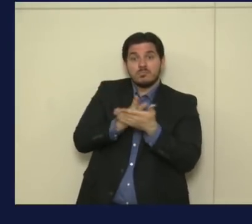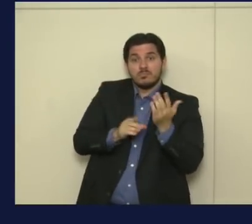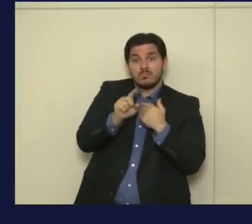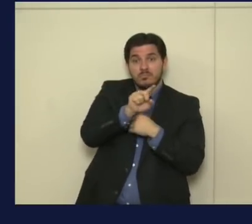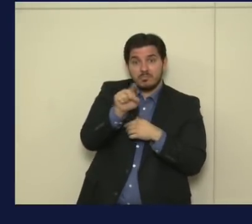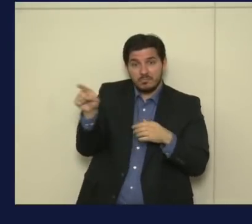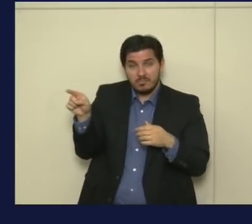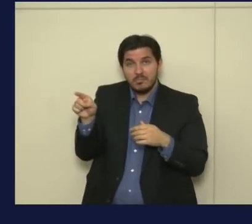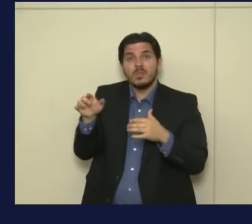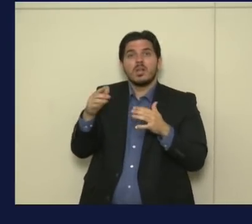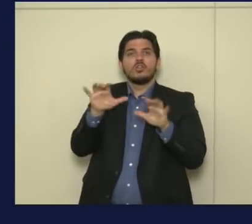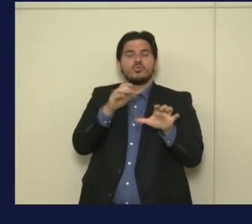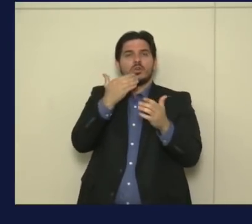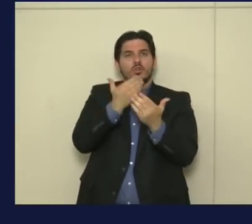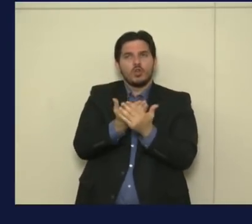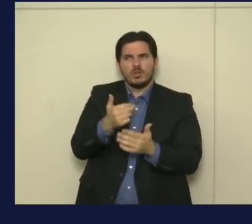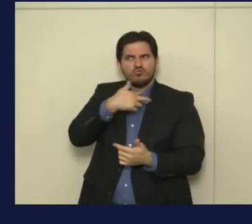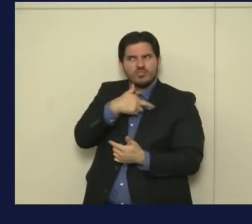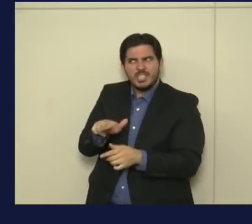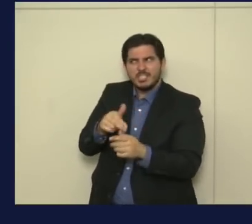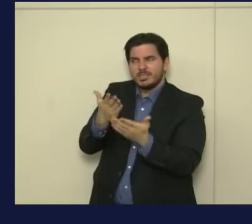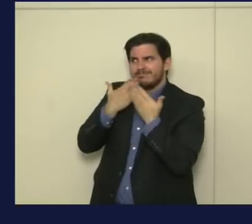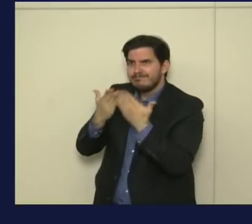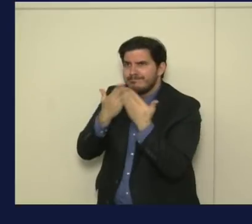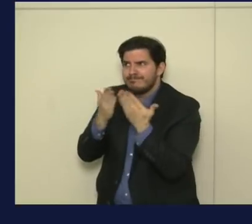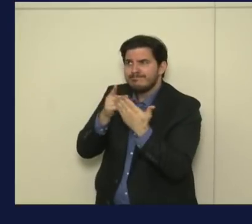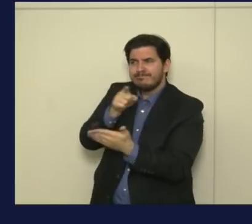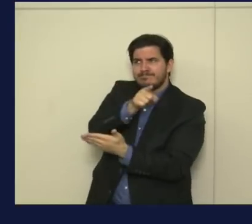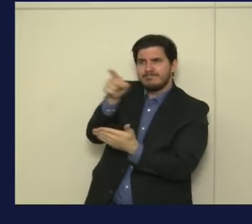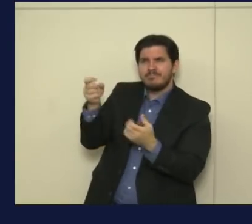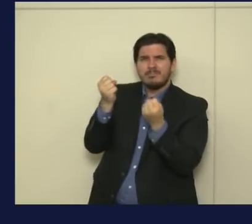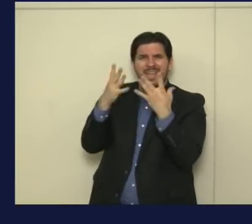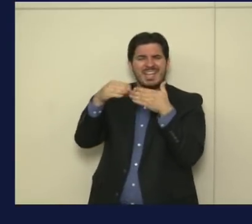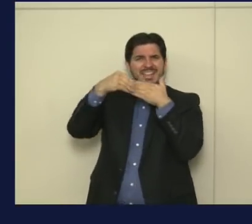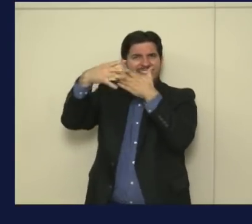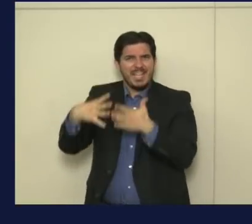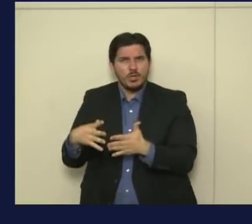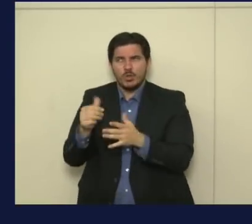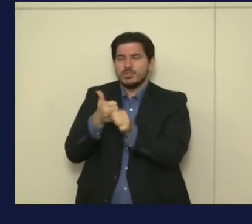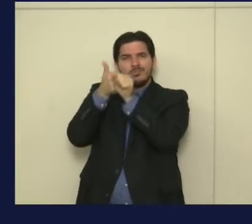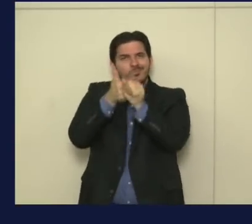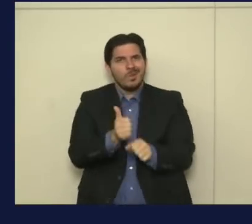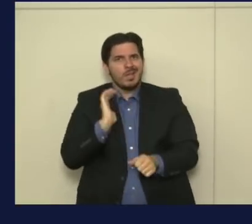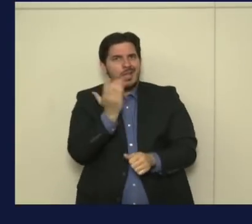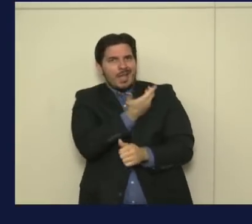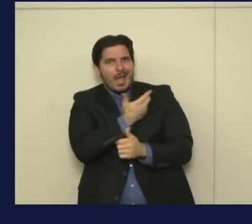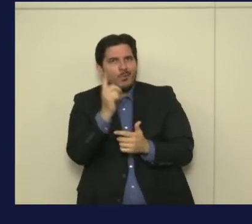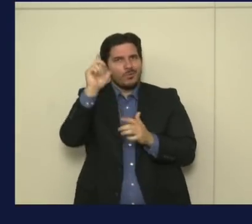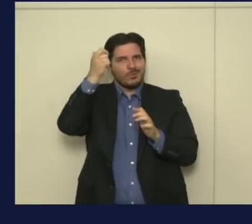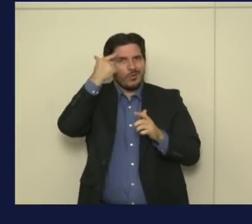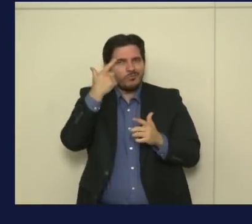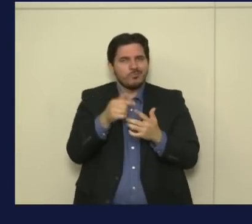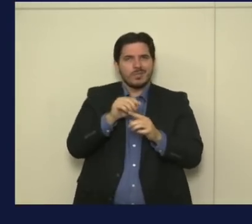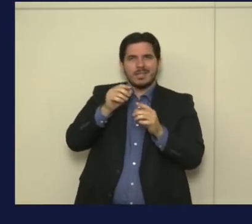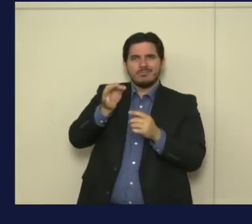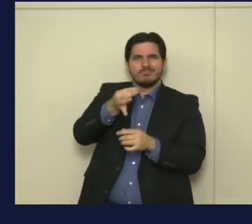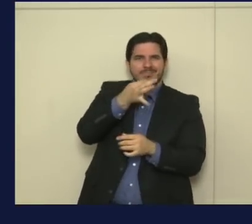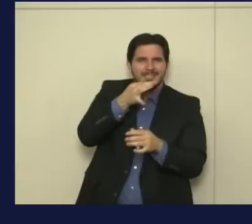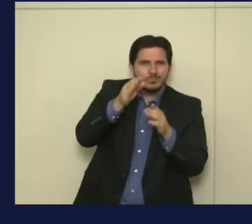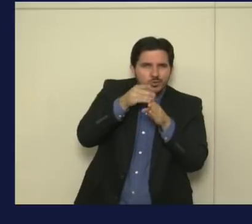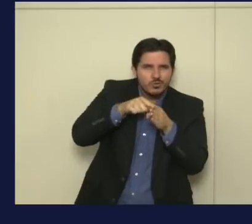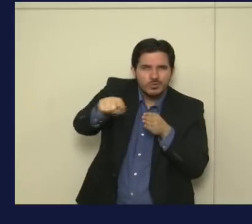the leadership in the faith-based community for assisting the state and working with the Department of Health and other experts to make sure that